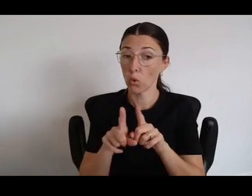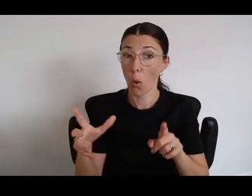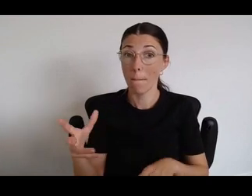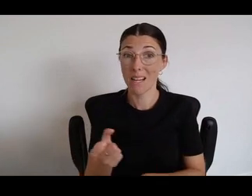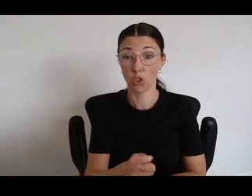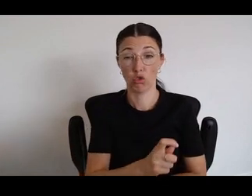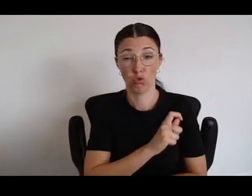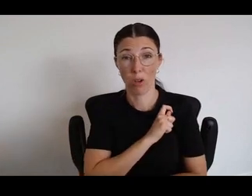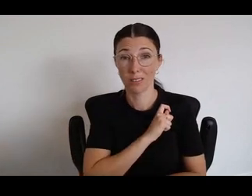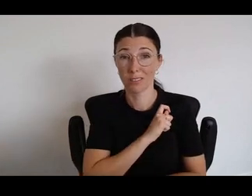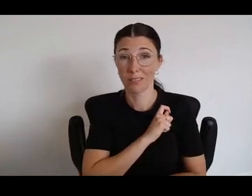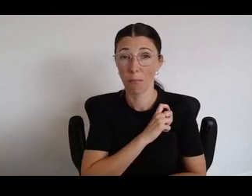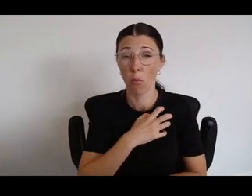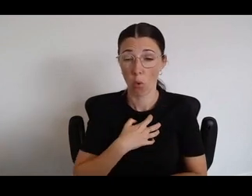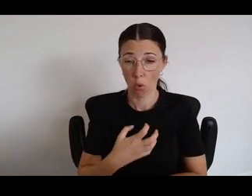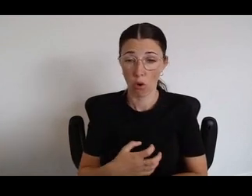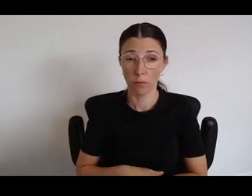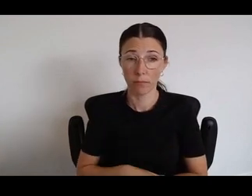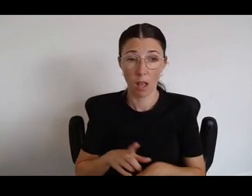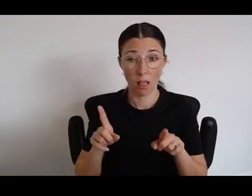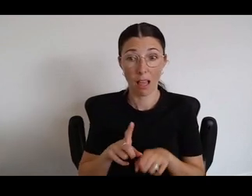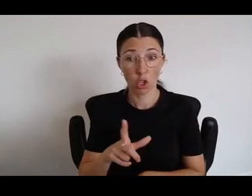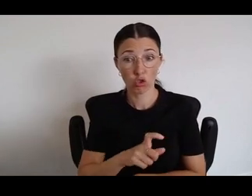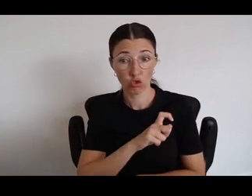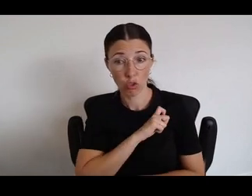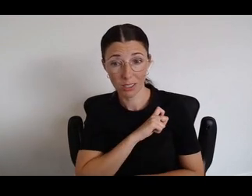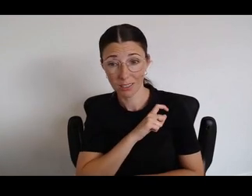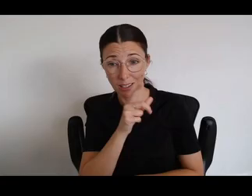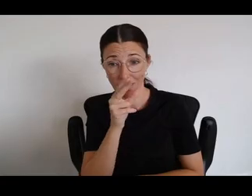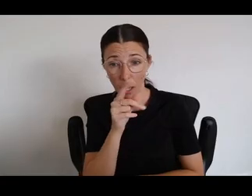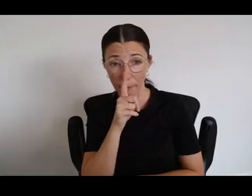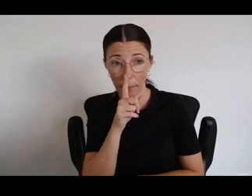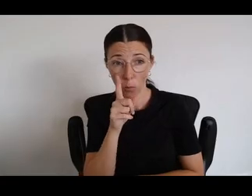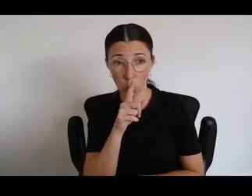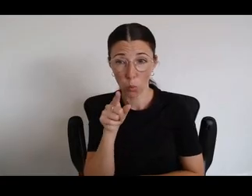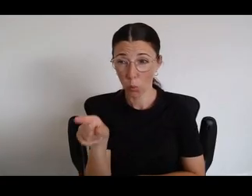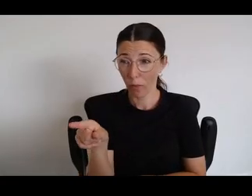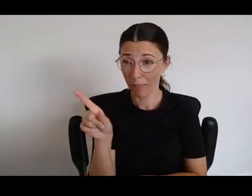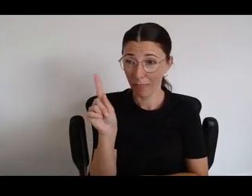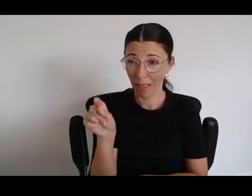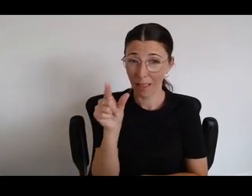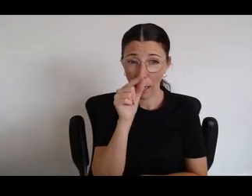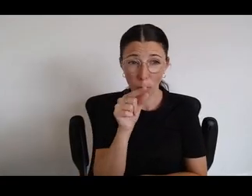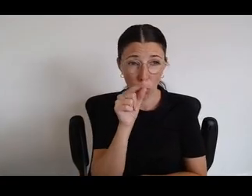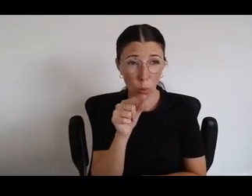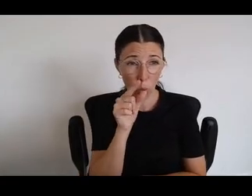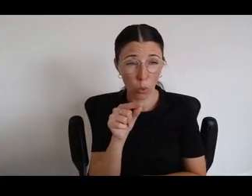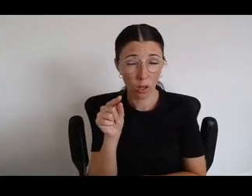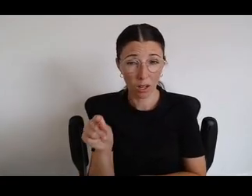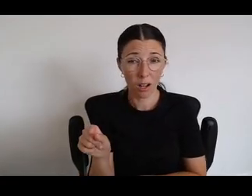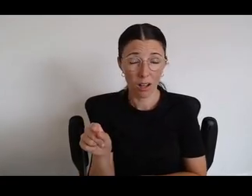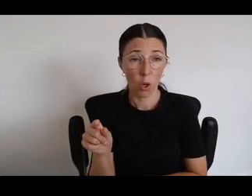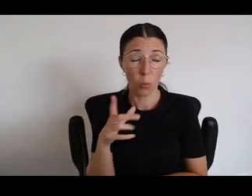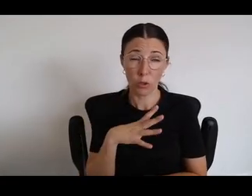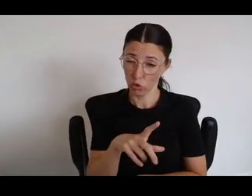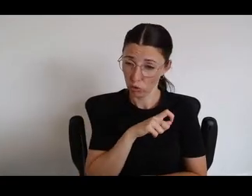going to get back to this, trusting these young people, what they can do, what they are capable of doing in schooling, much more than we do right now.